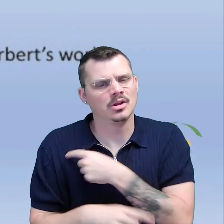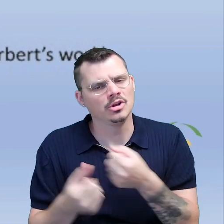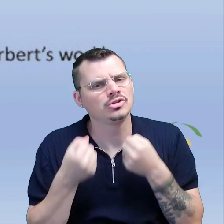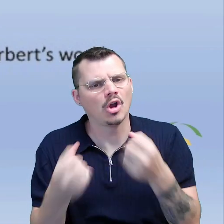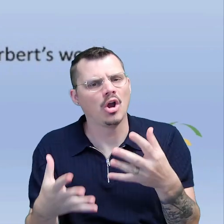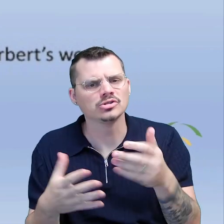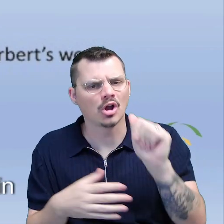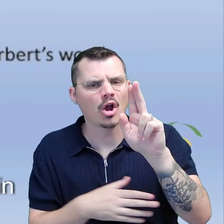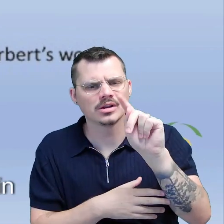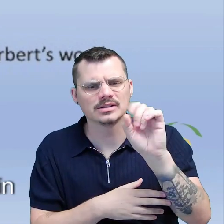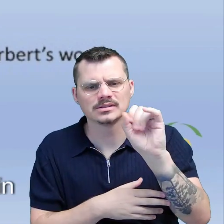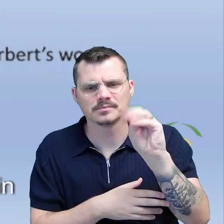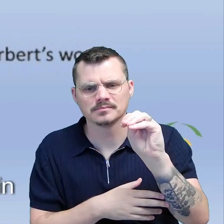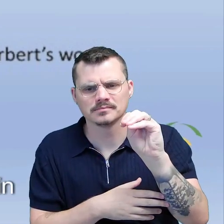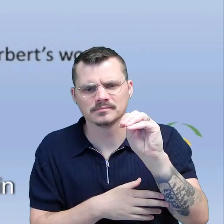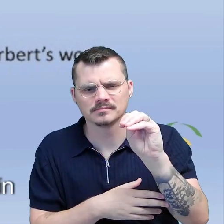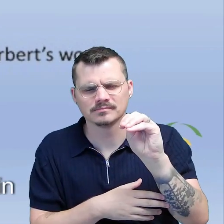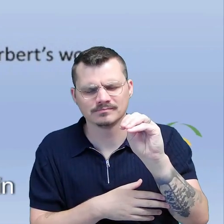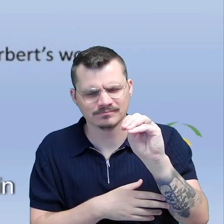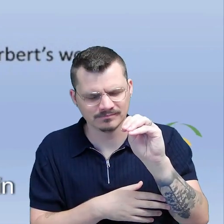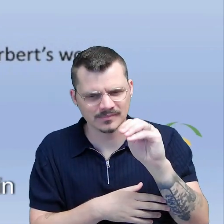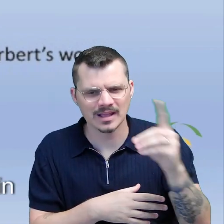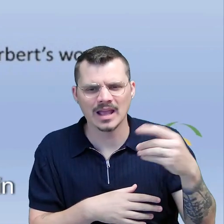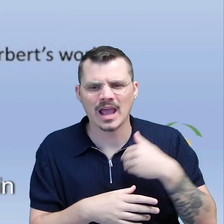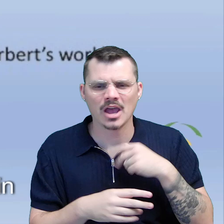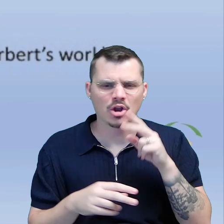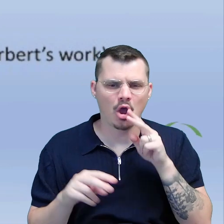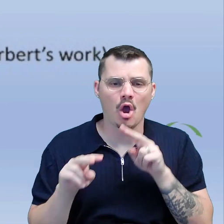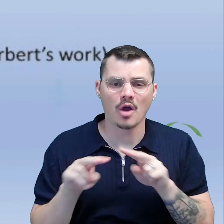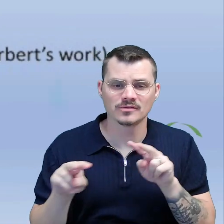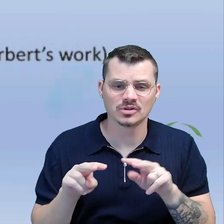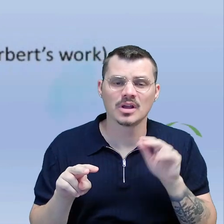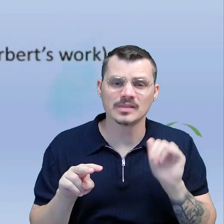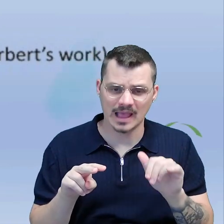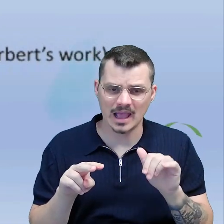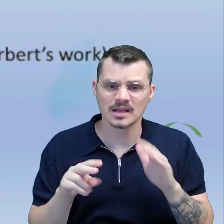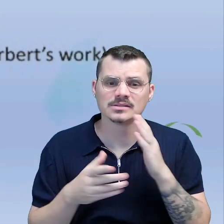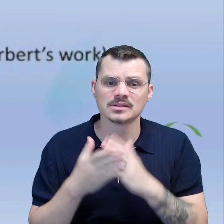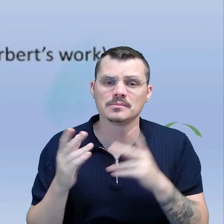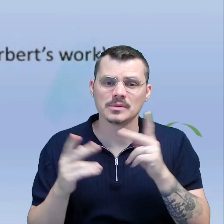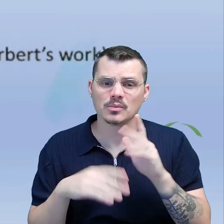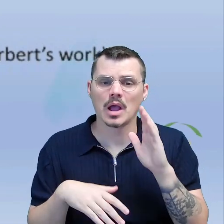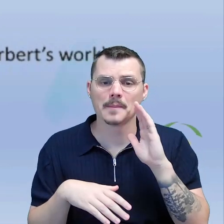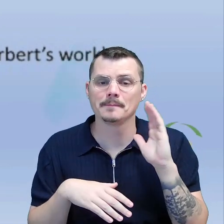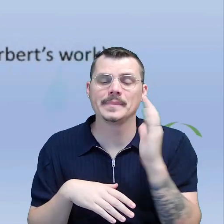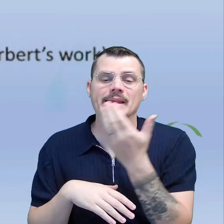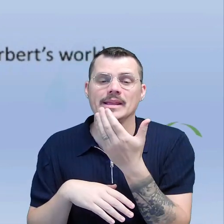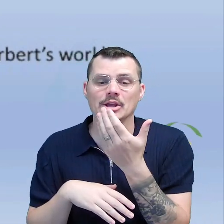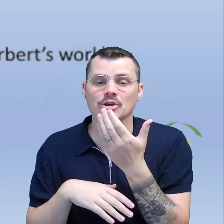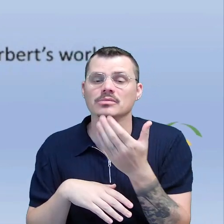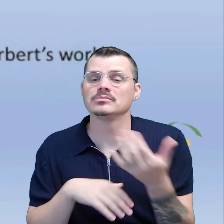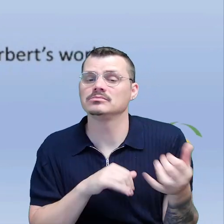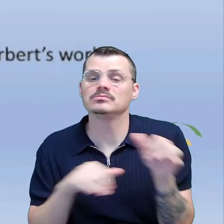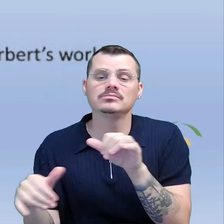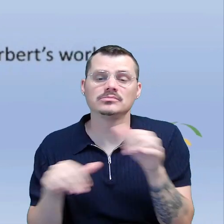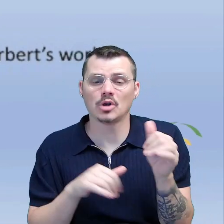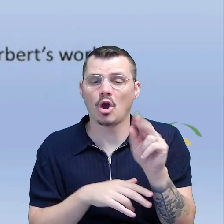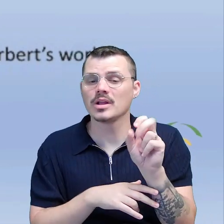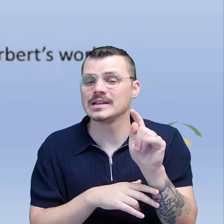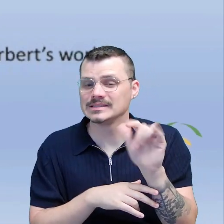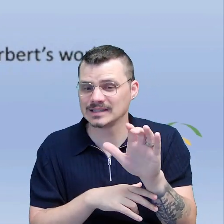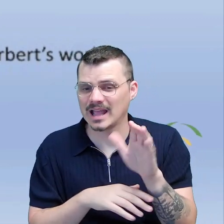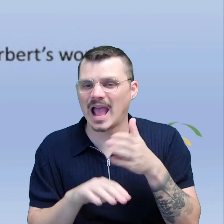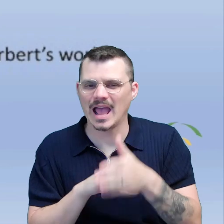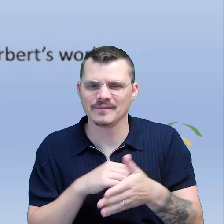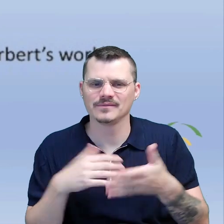autism. And there was an observation that certain people appeared autistic-like after they